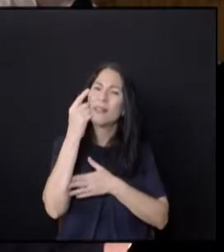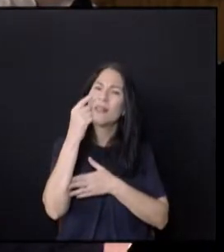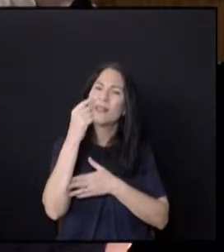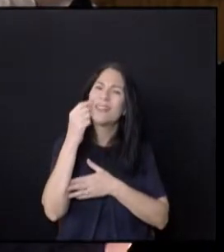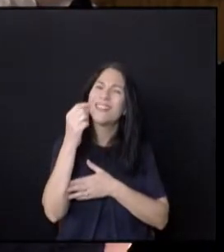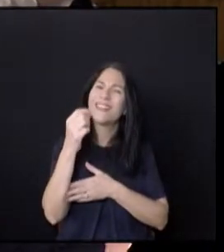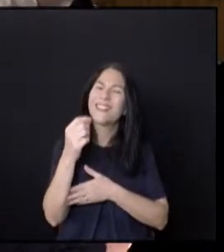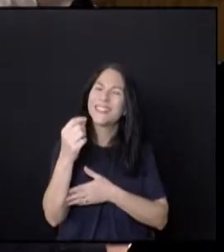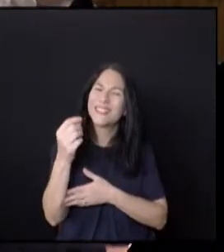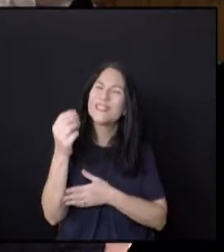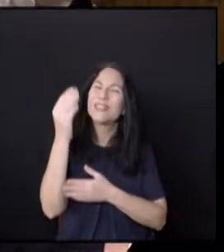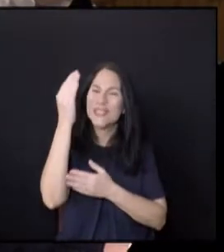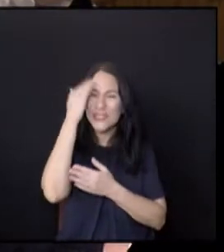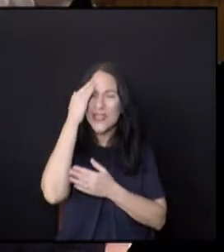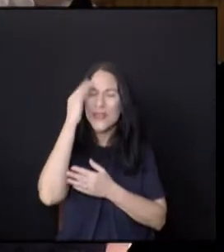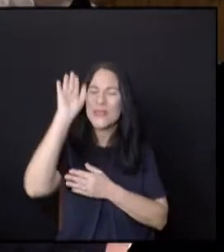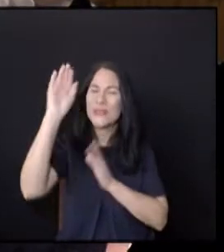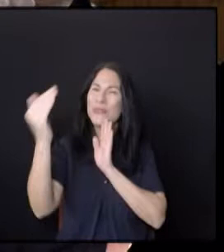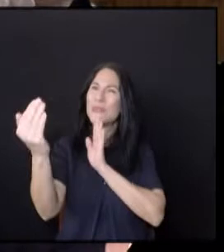is already among us.